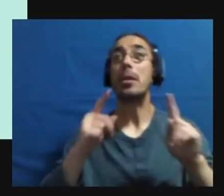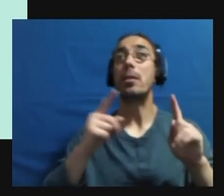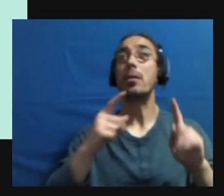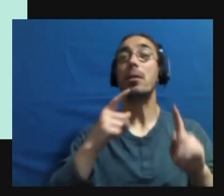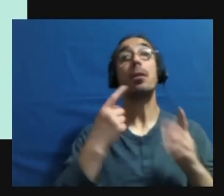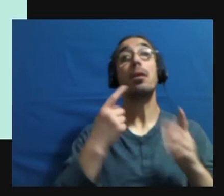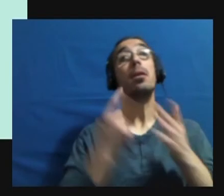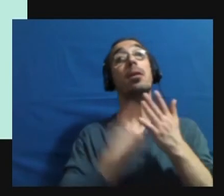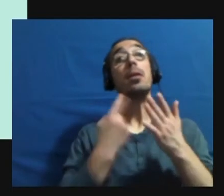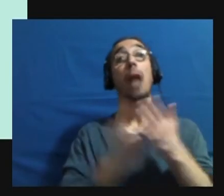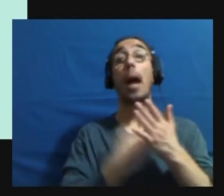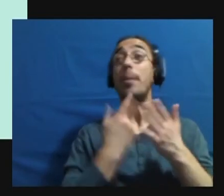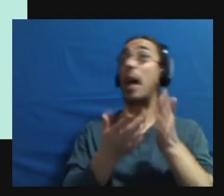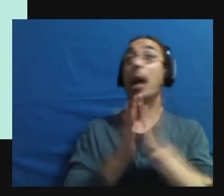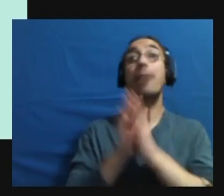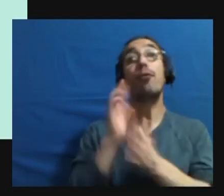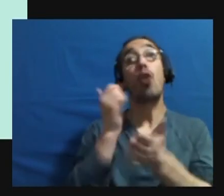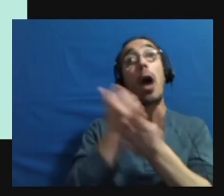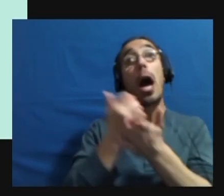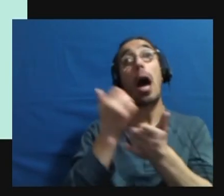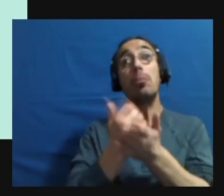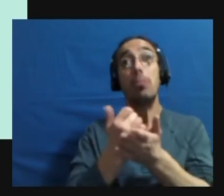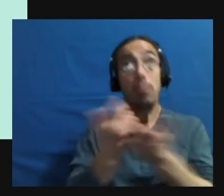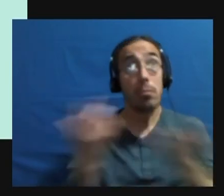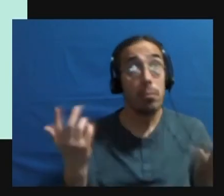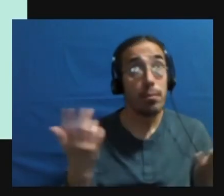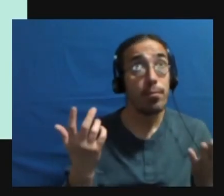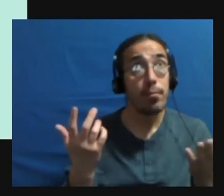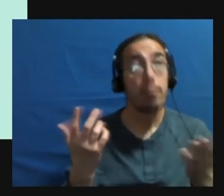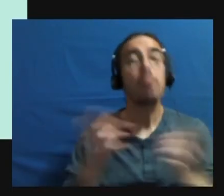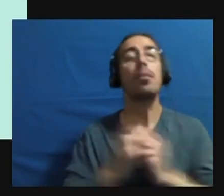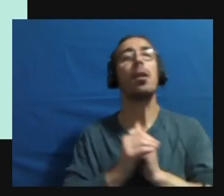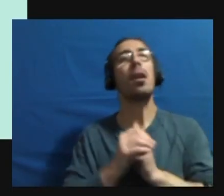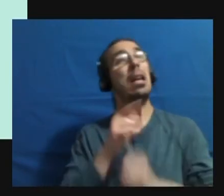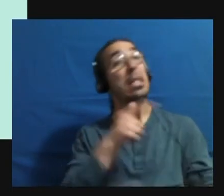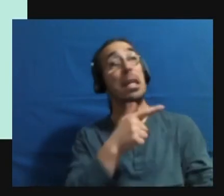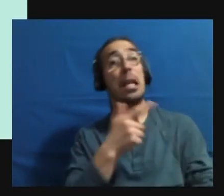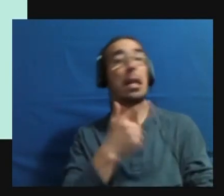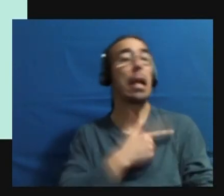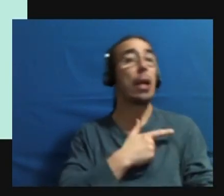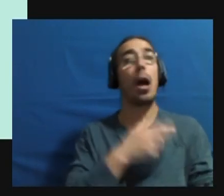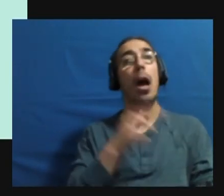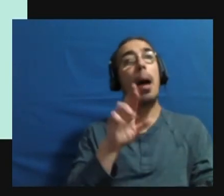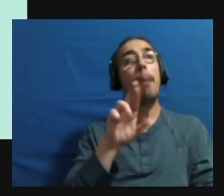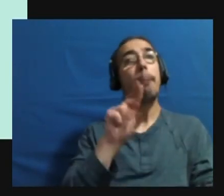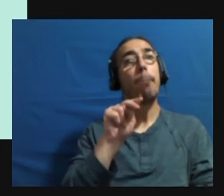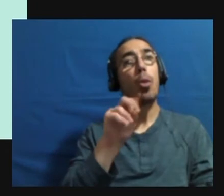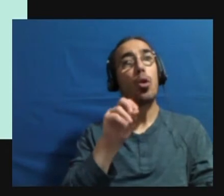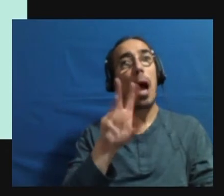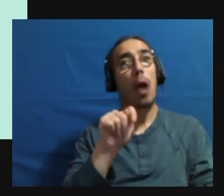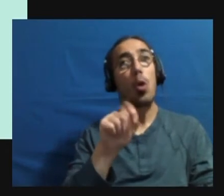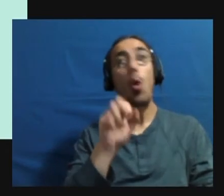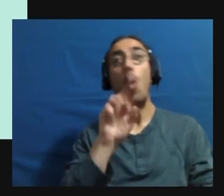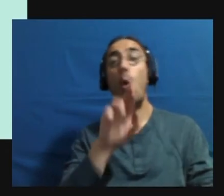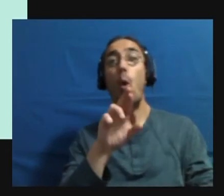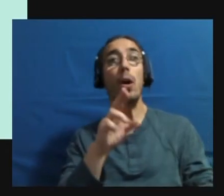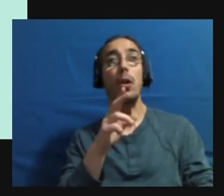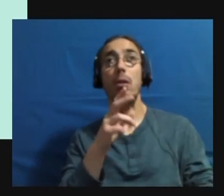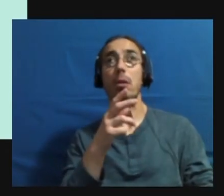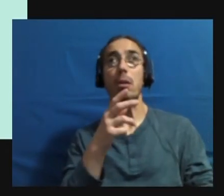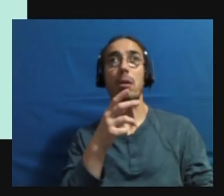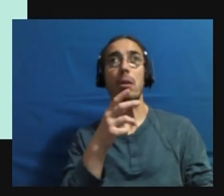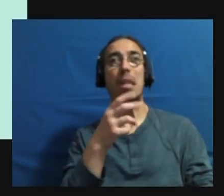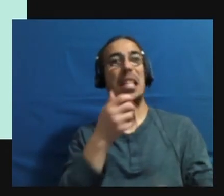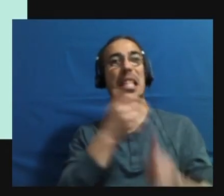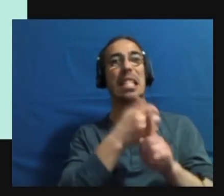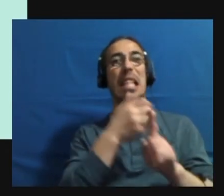for us to do these tasks for him. Is this laziness, burnout, or perhaps even self-preservation? My first thing I want to say